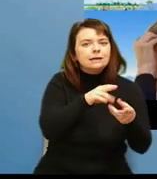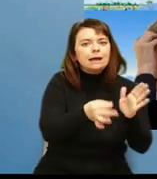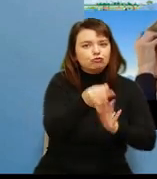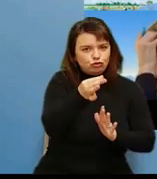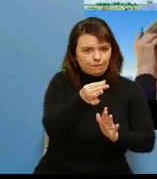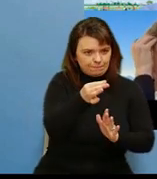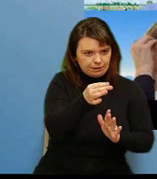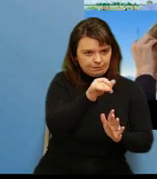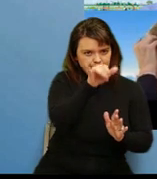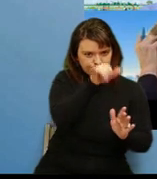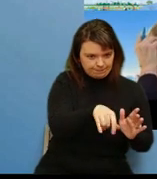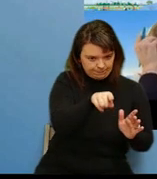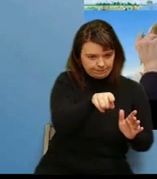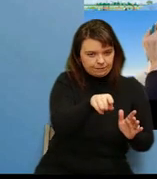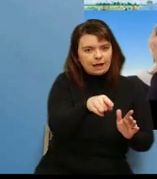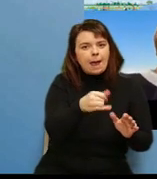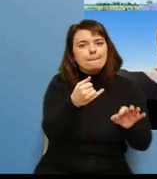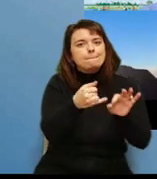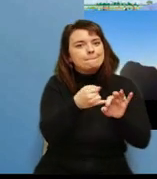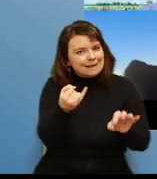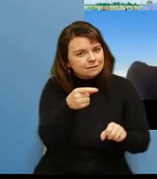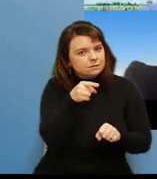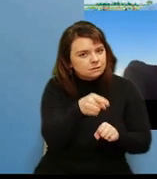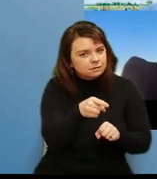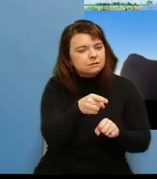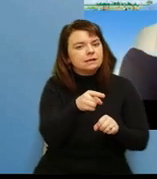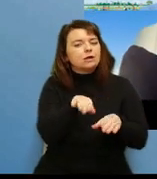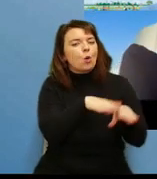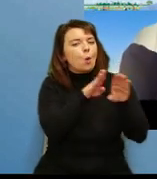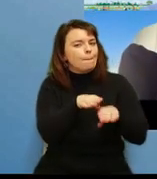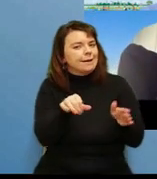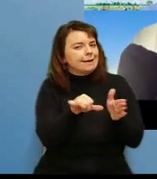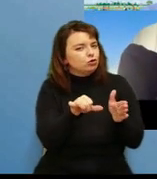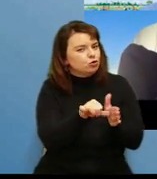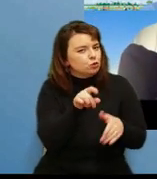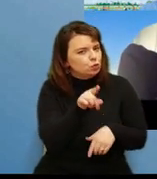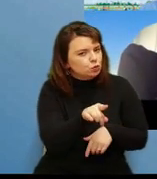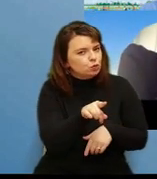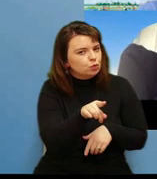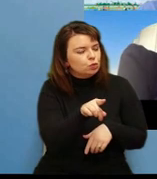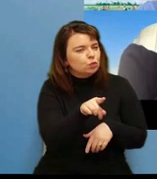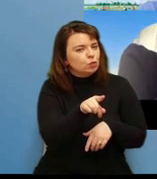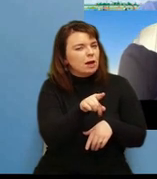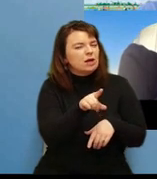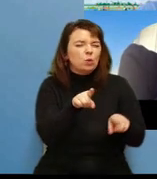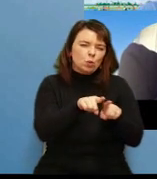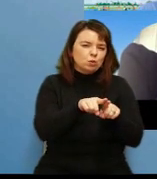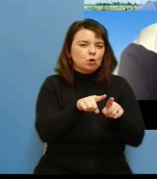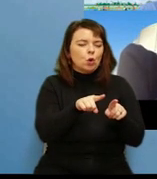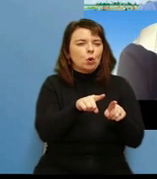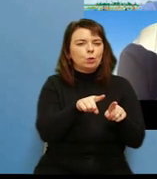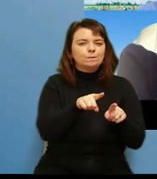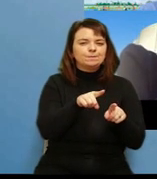when you look at requires improvement. I think medicine seems to be a common issue across